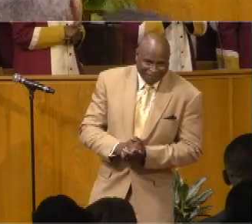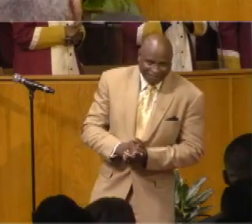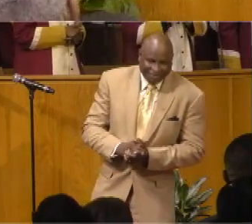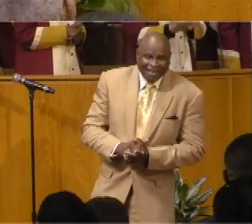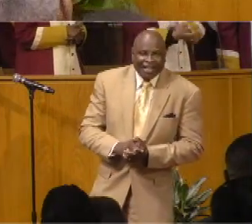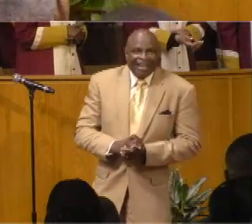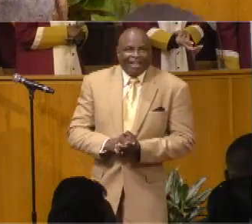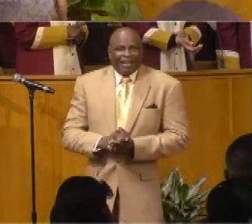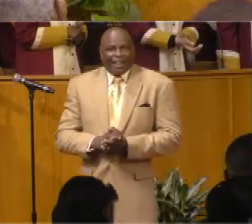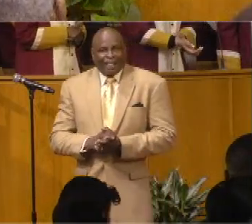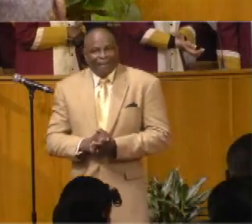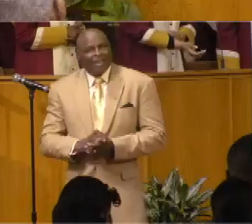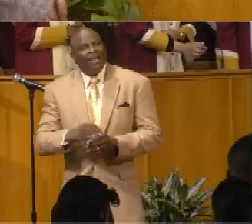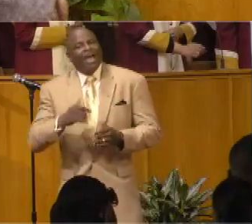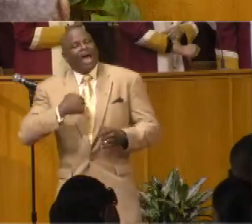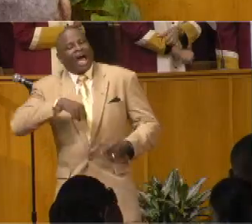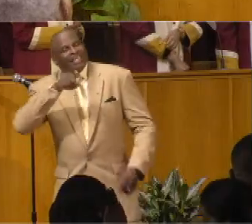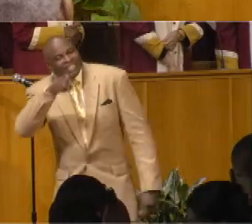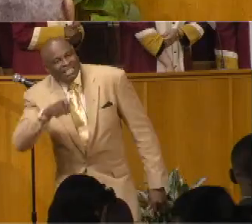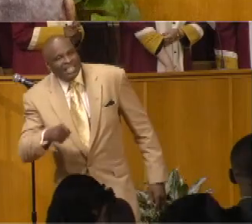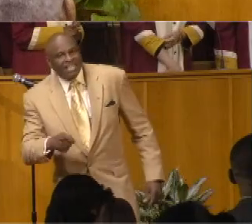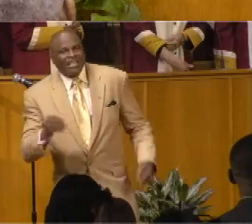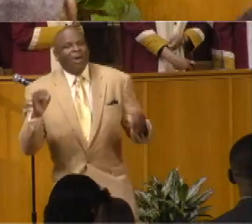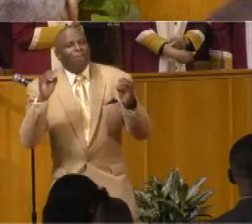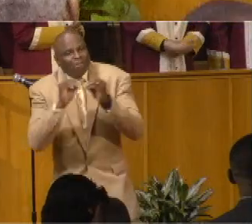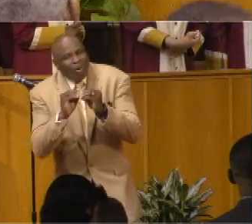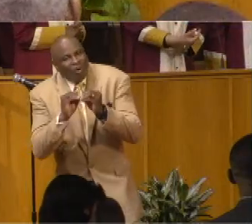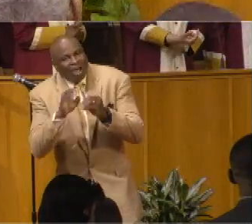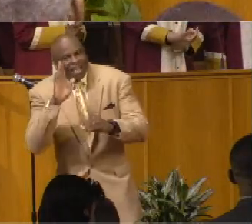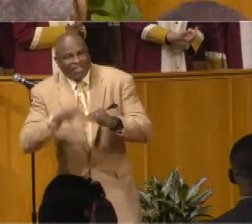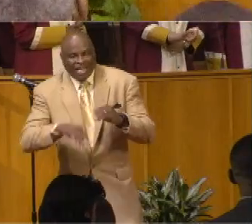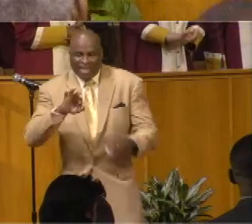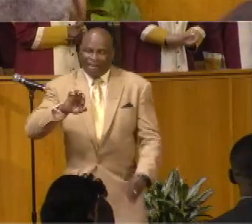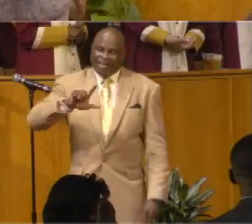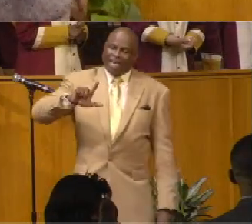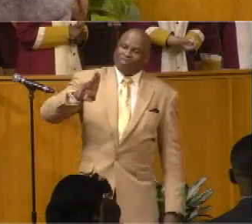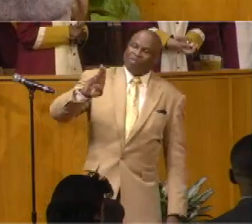I need more than fluff.